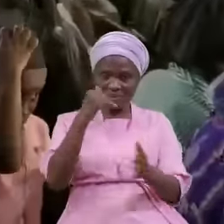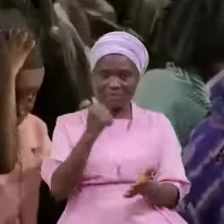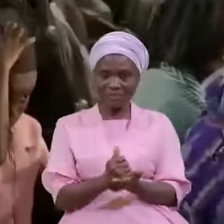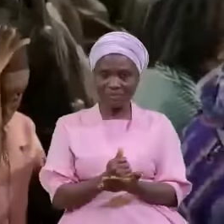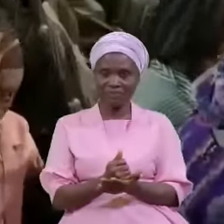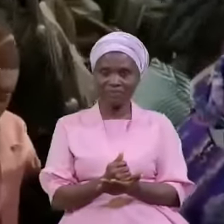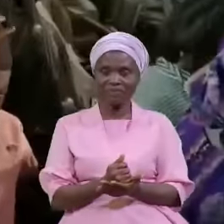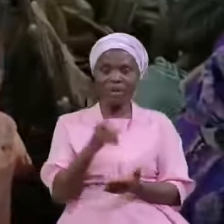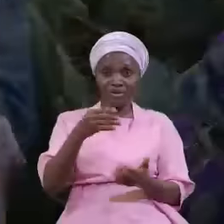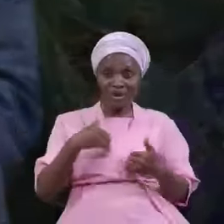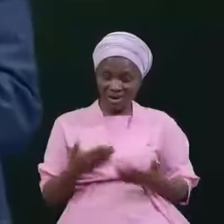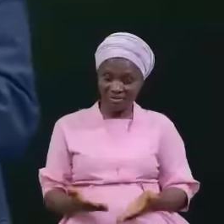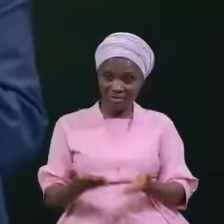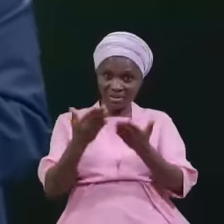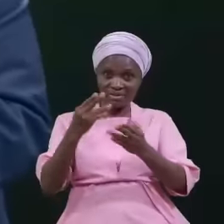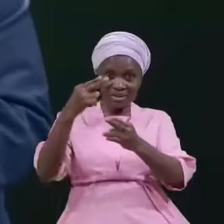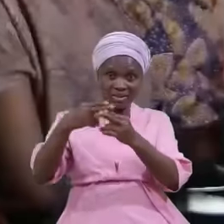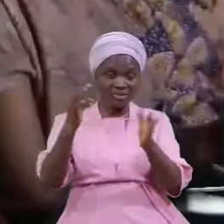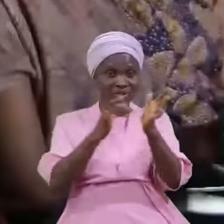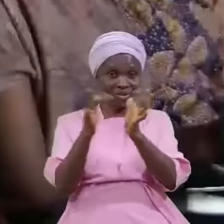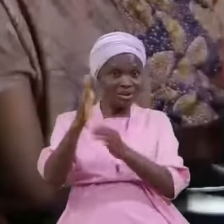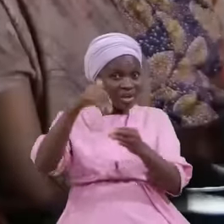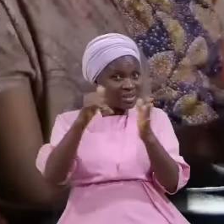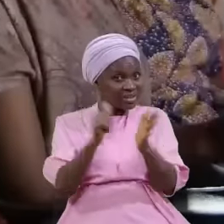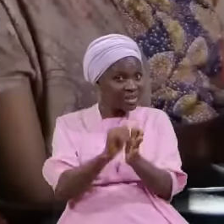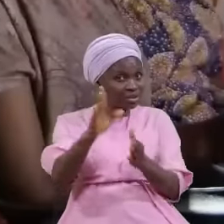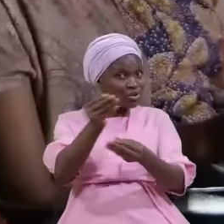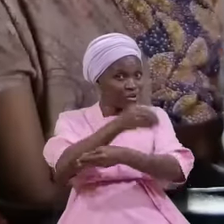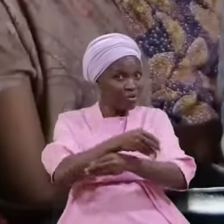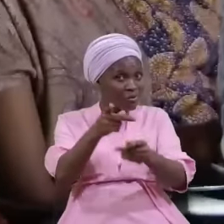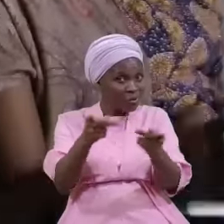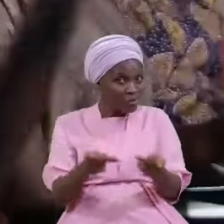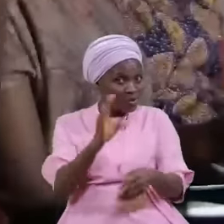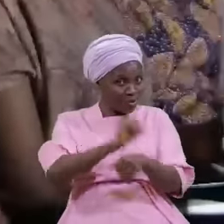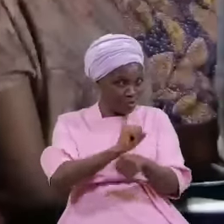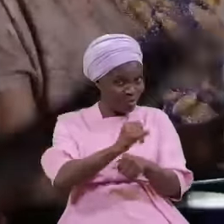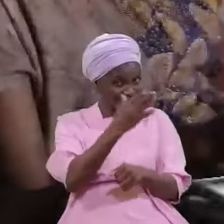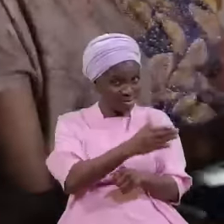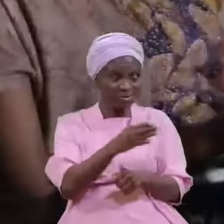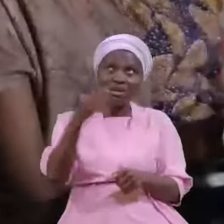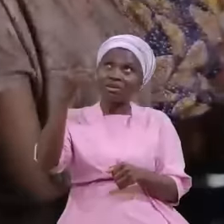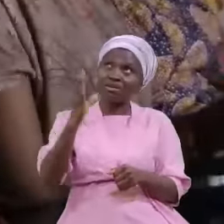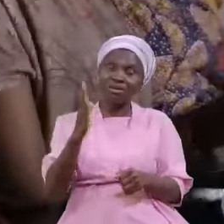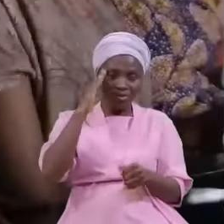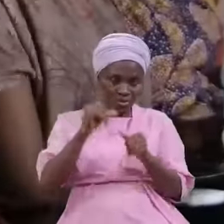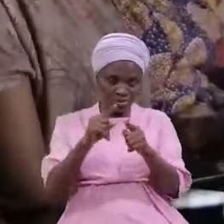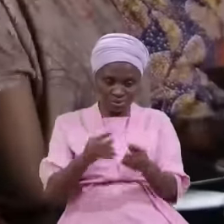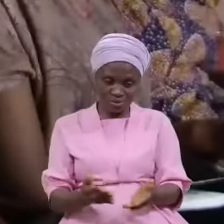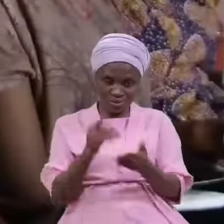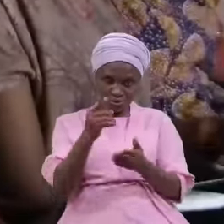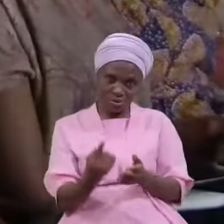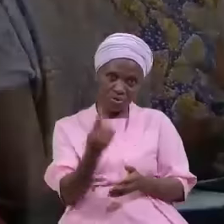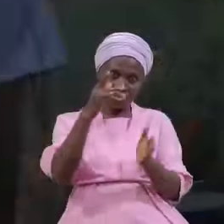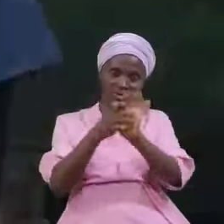of Jesus in that place you are walking in, the Lord will continue to lift you up. It takes our guilt.